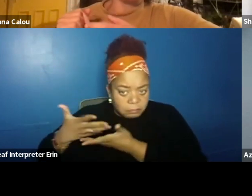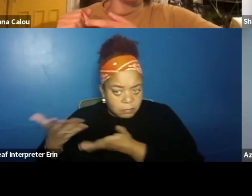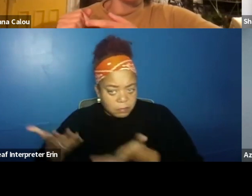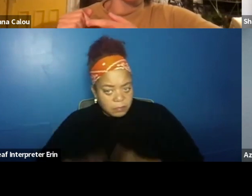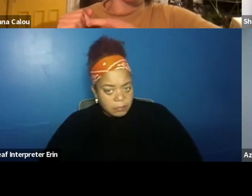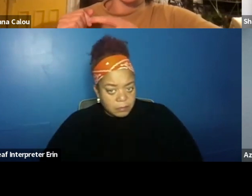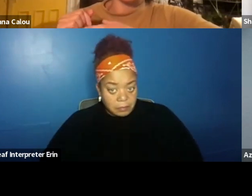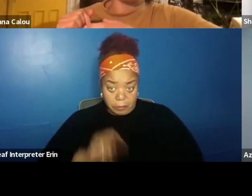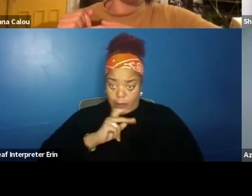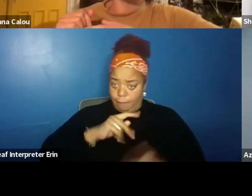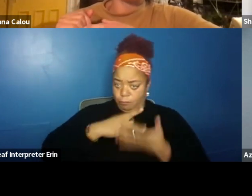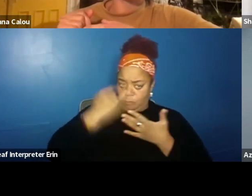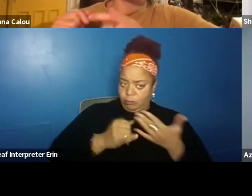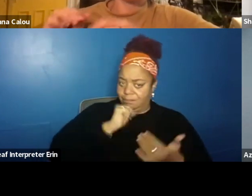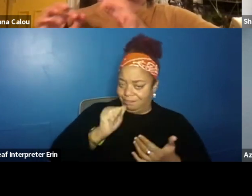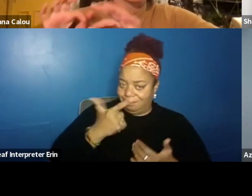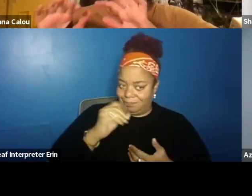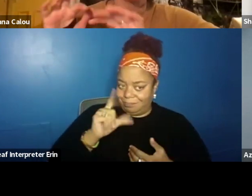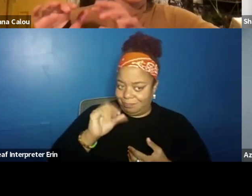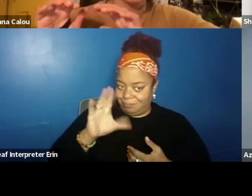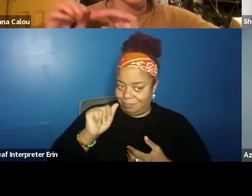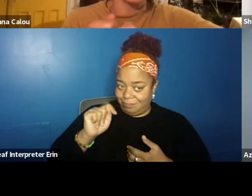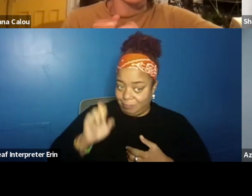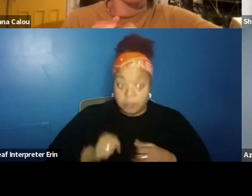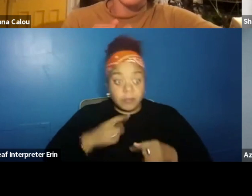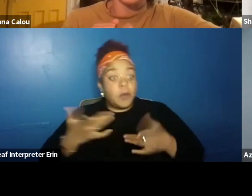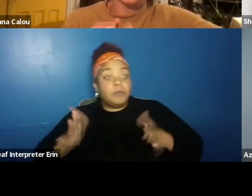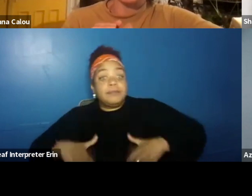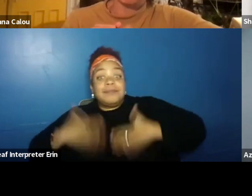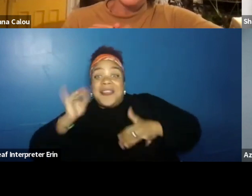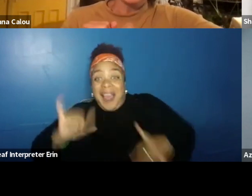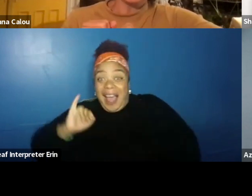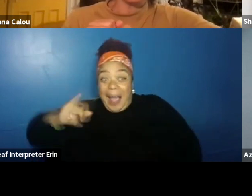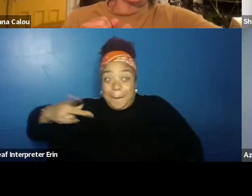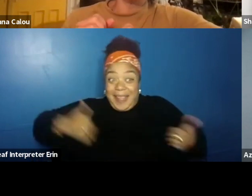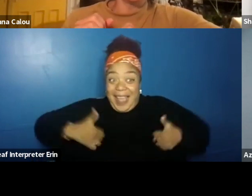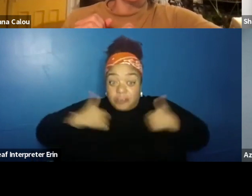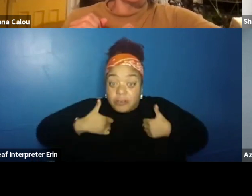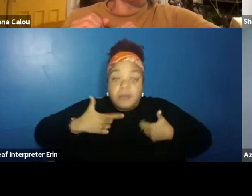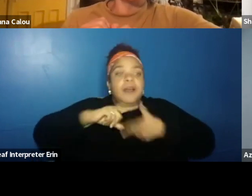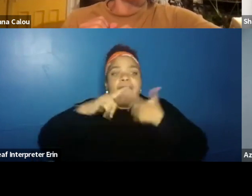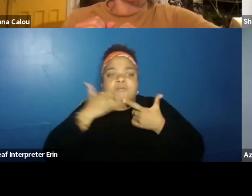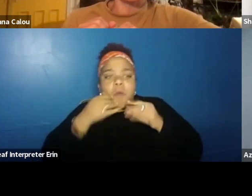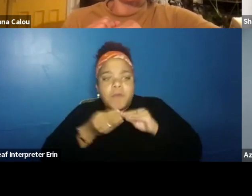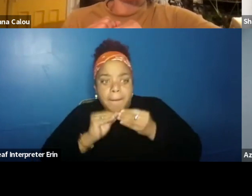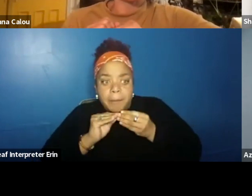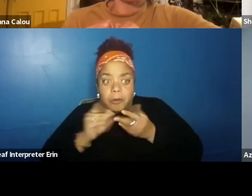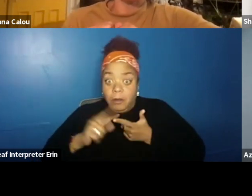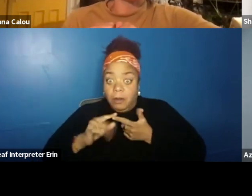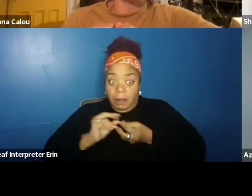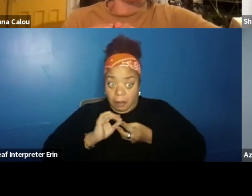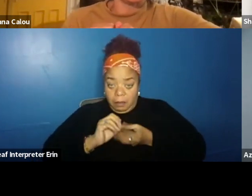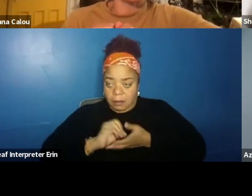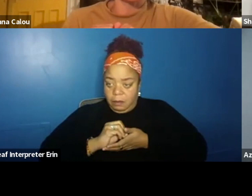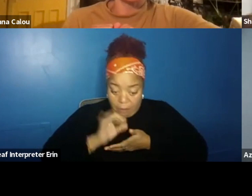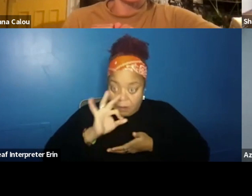provide that phone number or that IP address if you're chatting for support instead of calling, with the 911